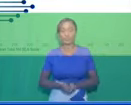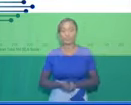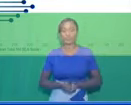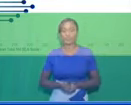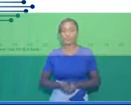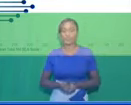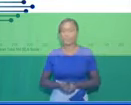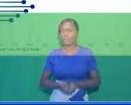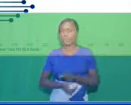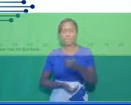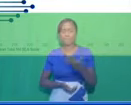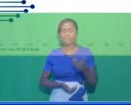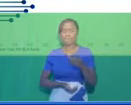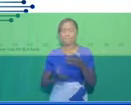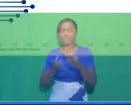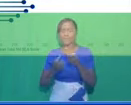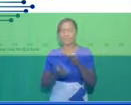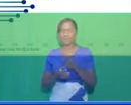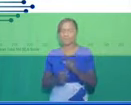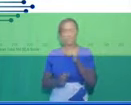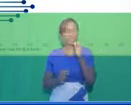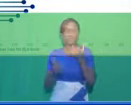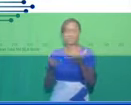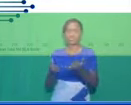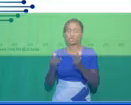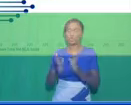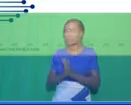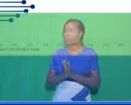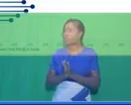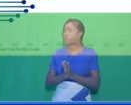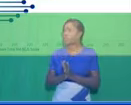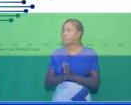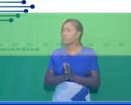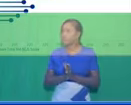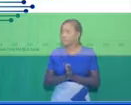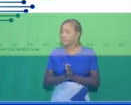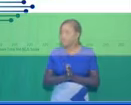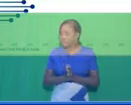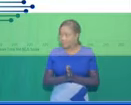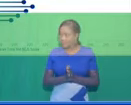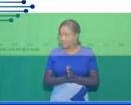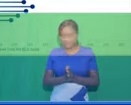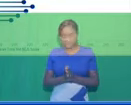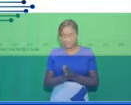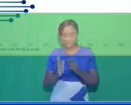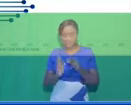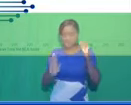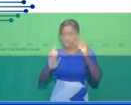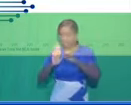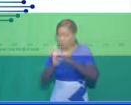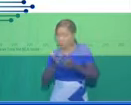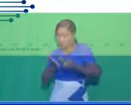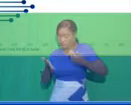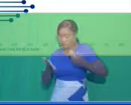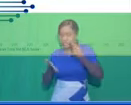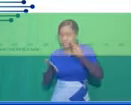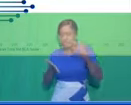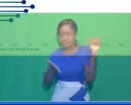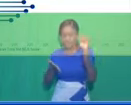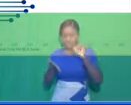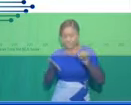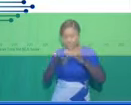want to raise, Dr. Smith? Not at this time. Just to indicate that the graph before where we saw the percentage